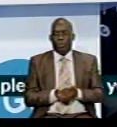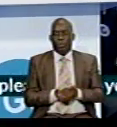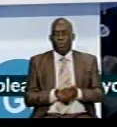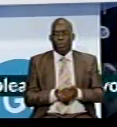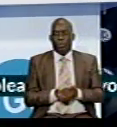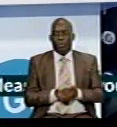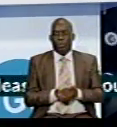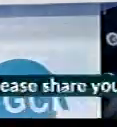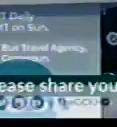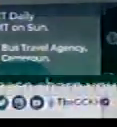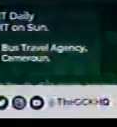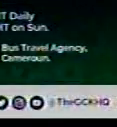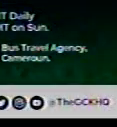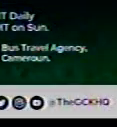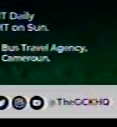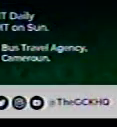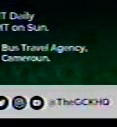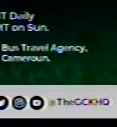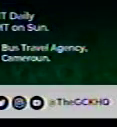Okay.